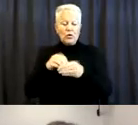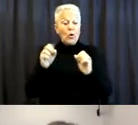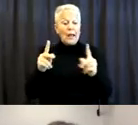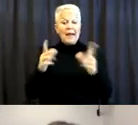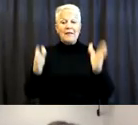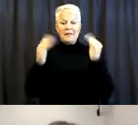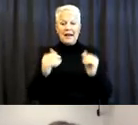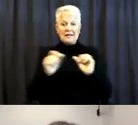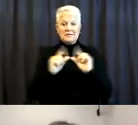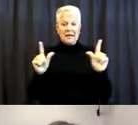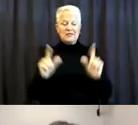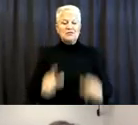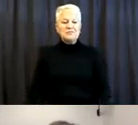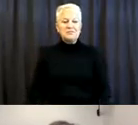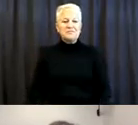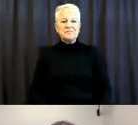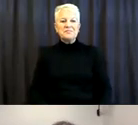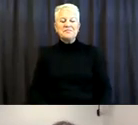page?